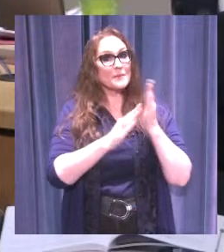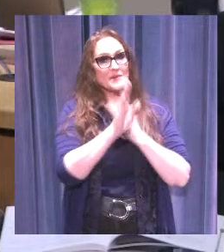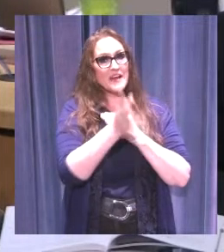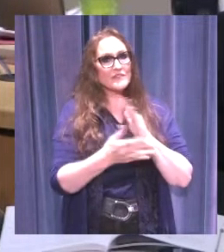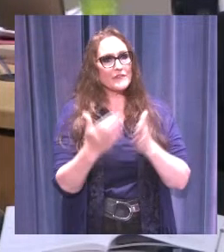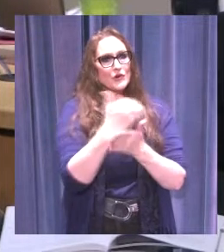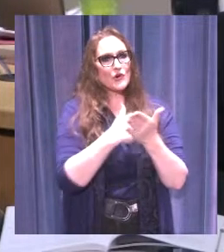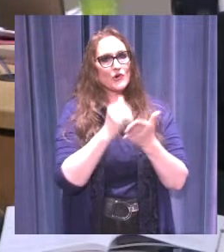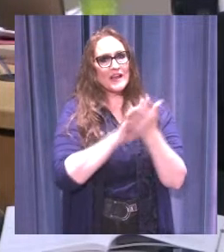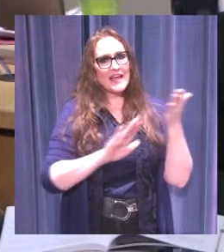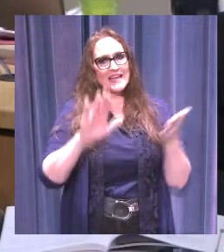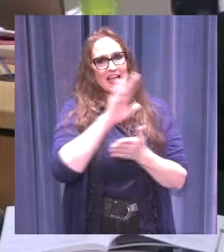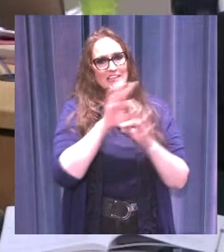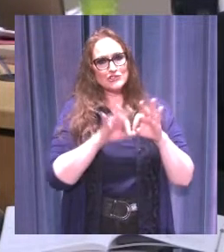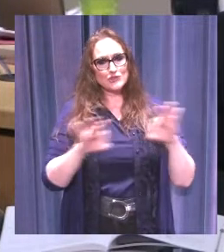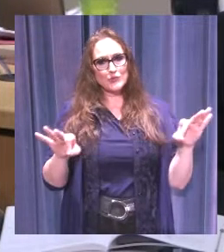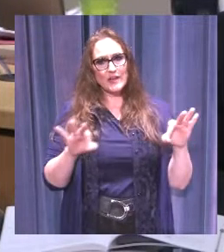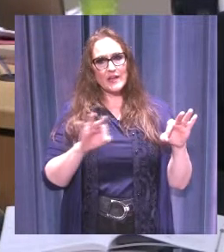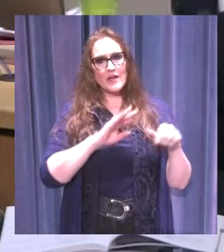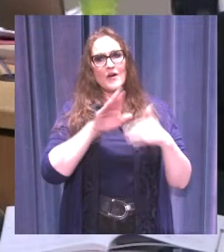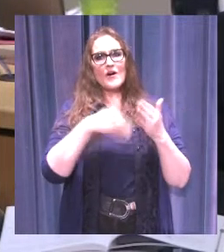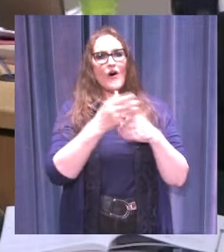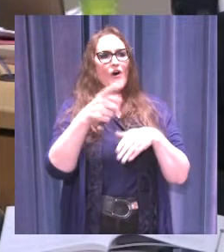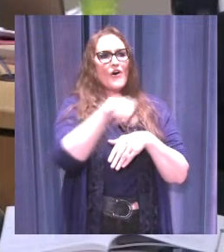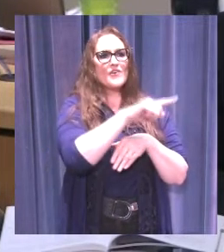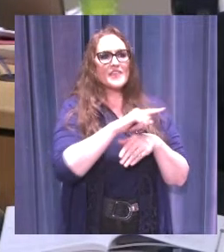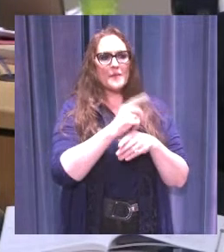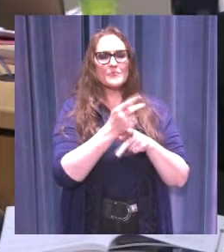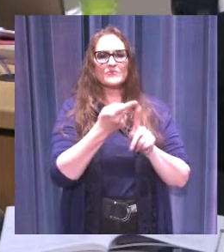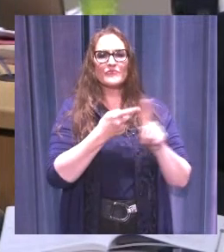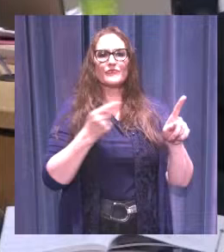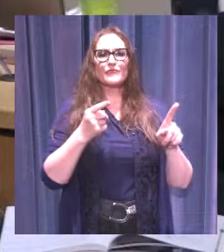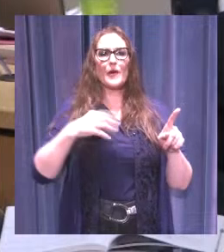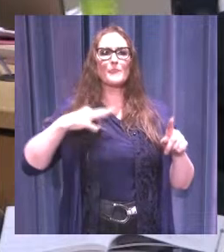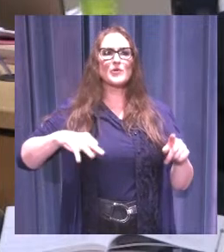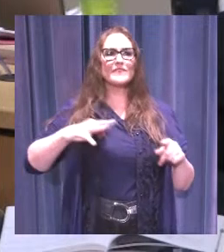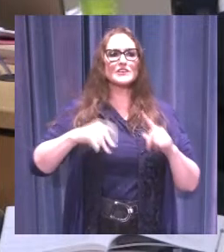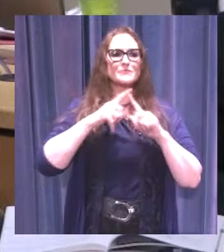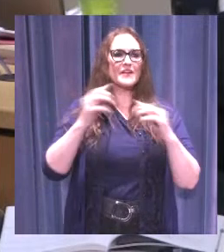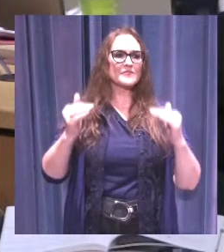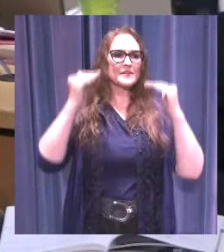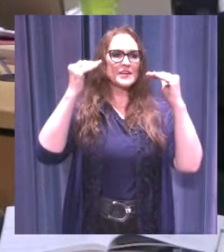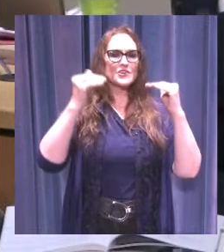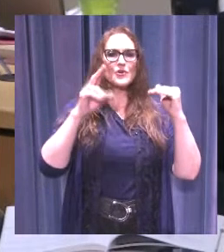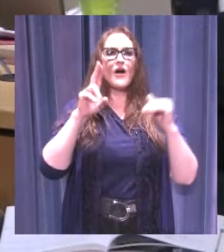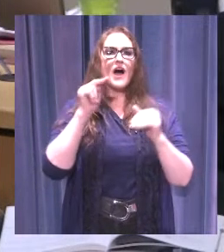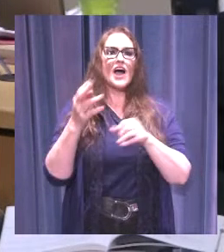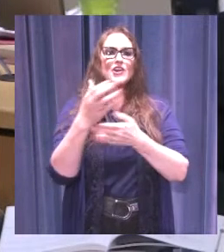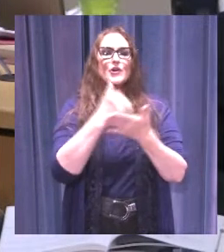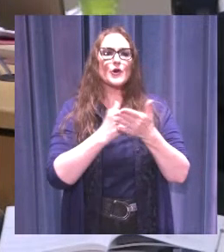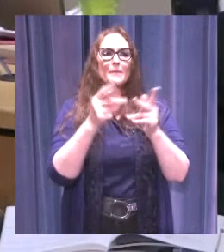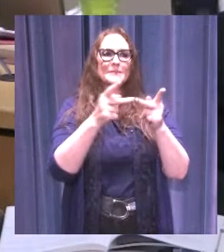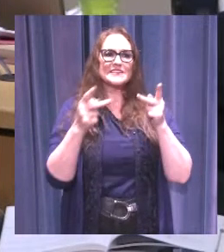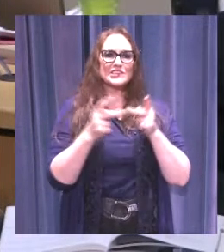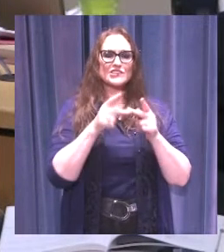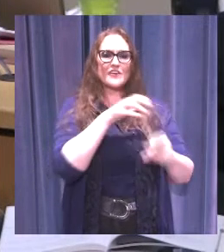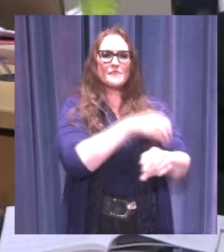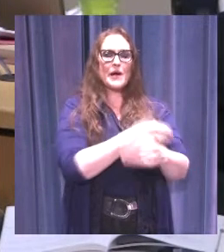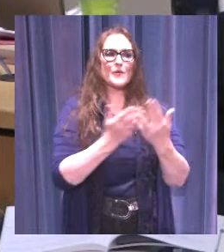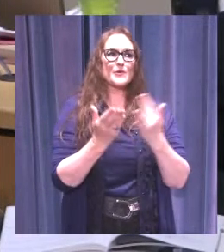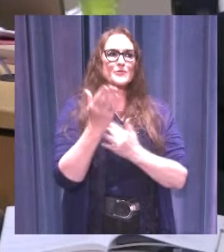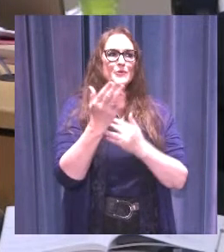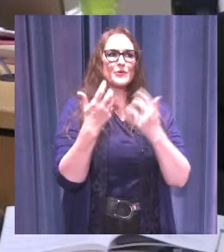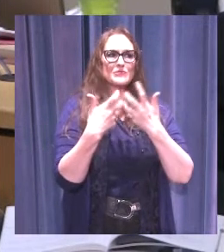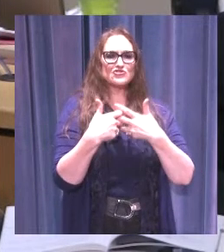earned a college degree. All of them are products of privilege. They have been elevated to an unearned position of power through the